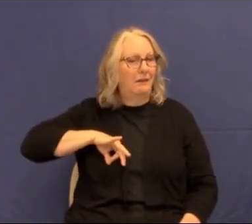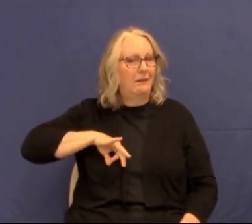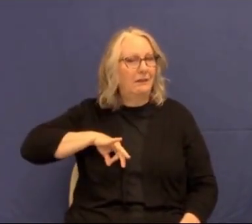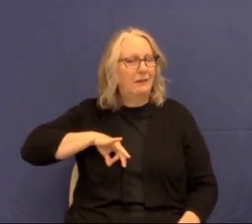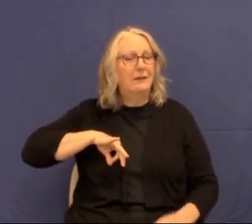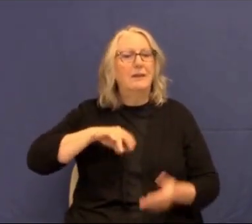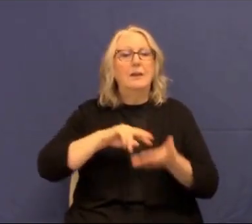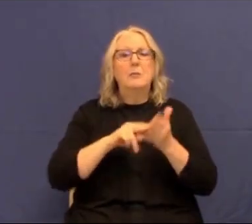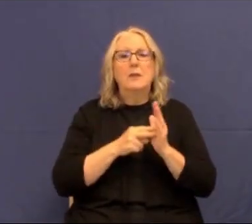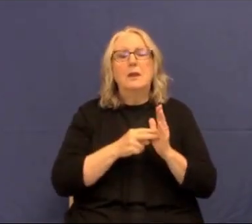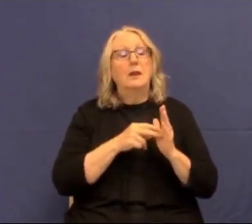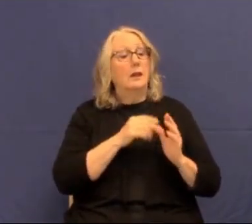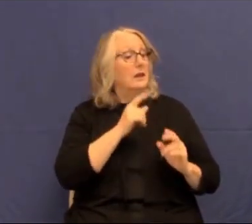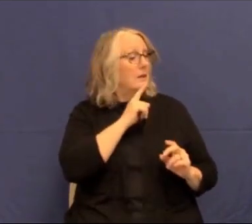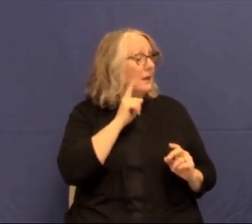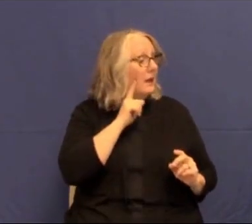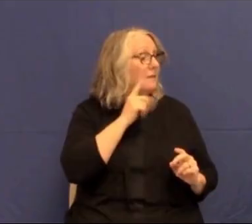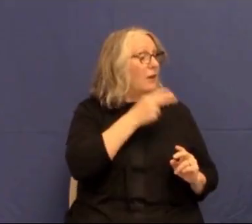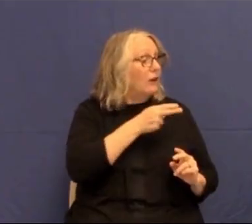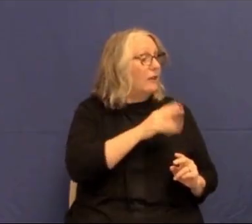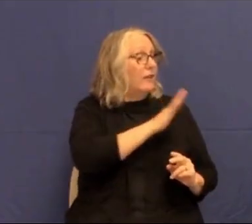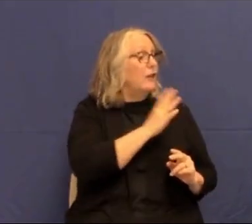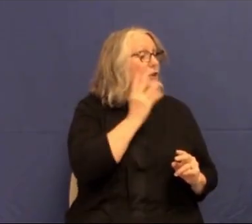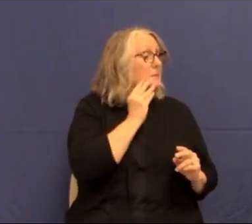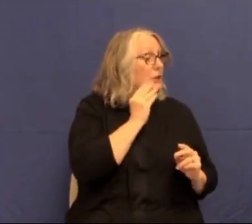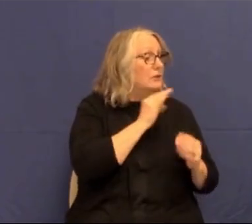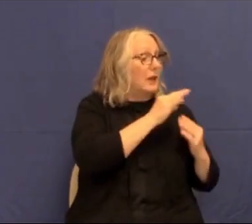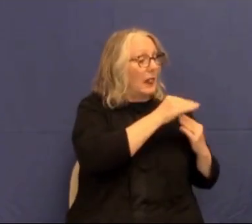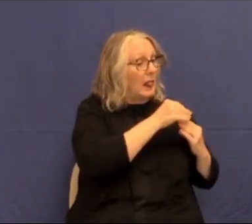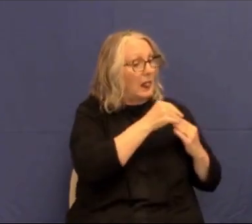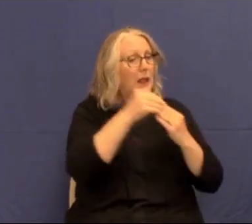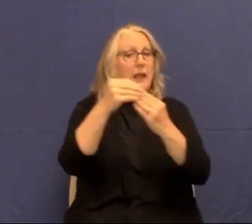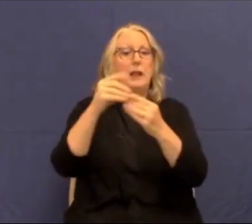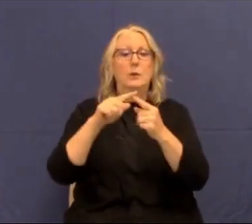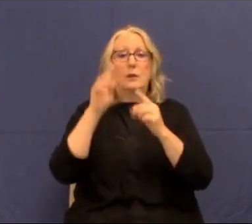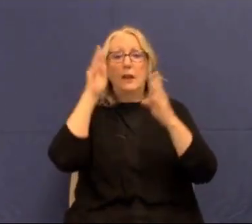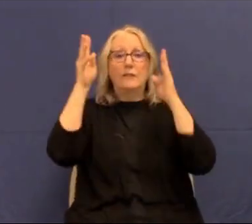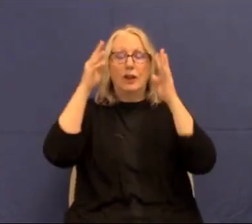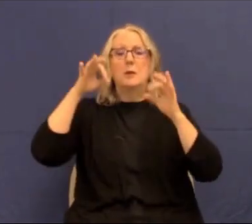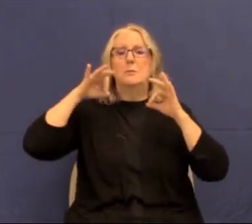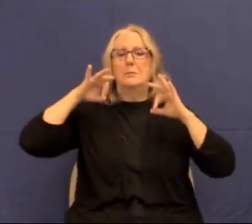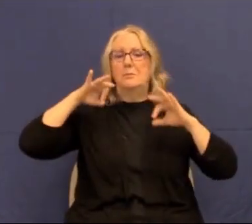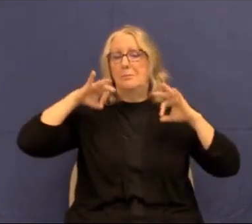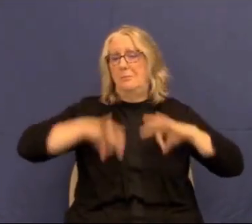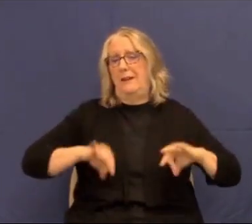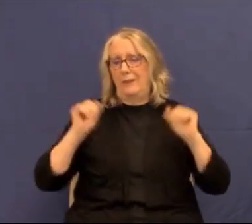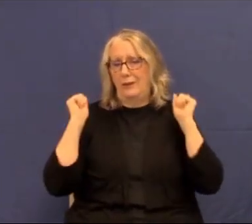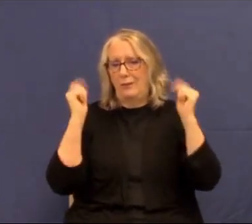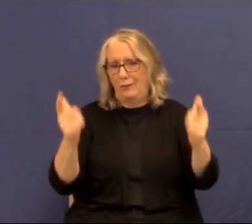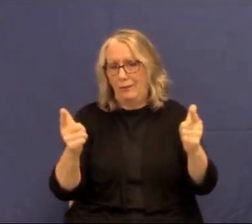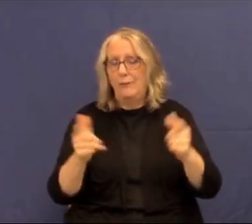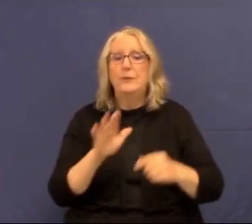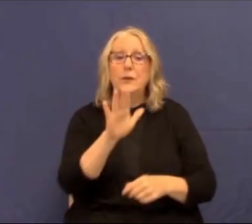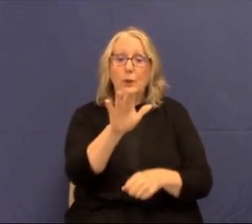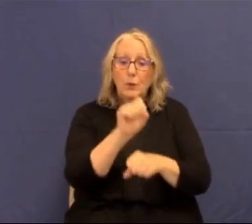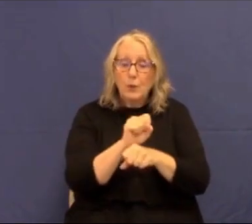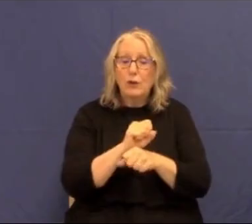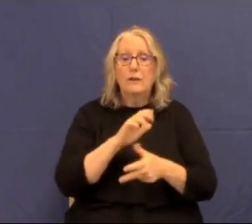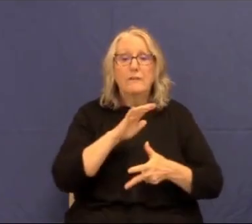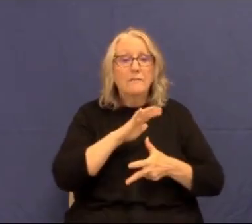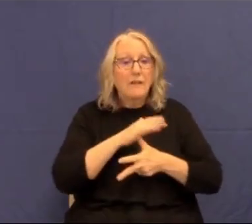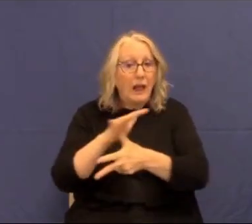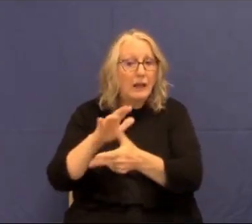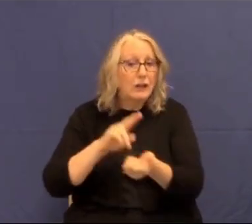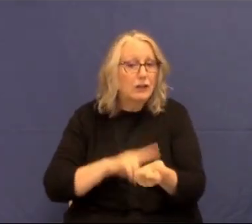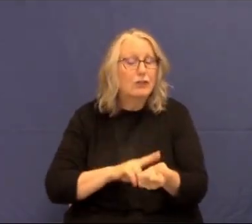perspectives and deaf lived experience lead to innovations that benefit all of society. In your work as a flight